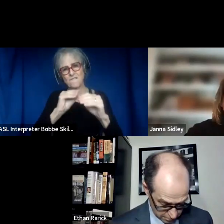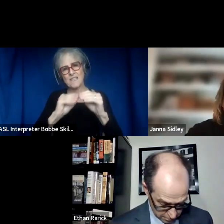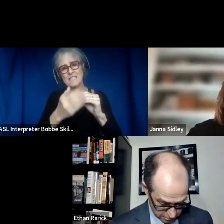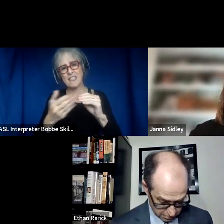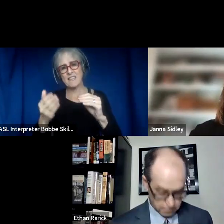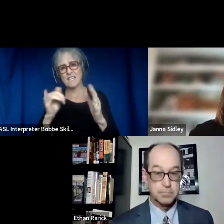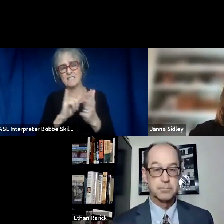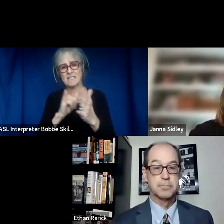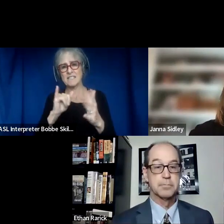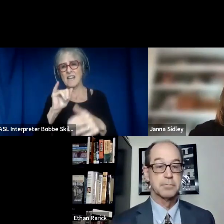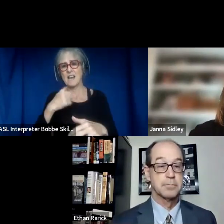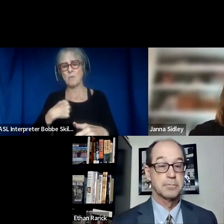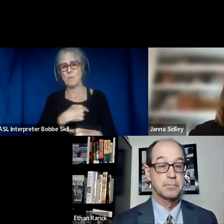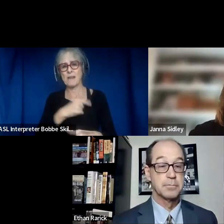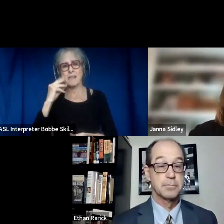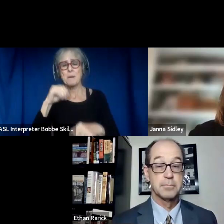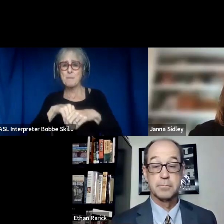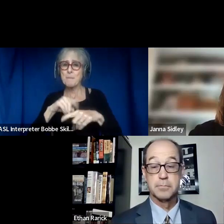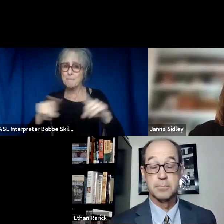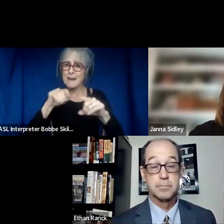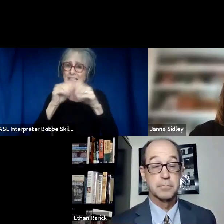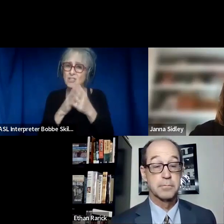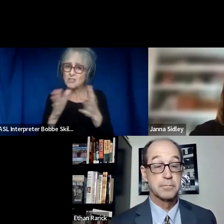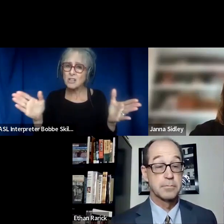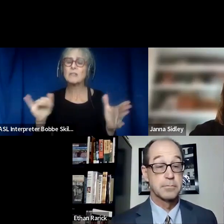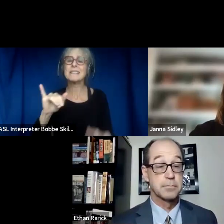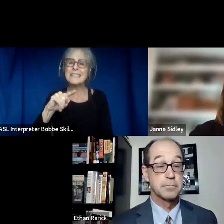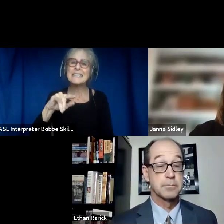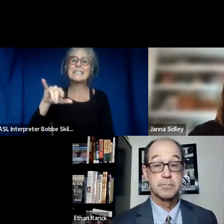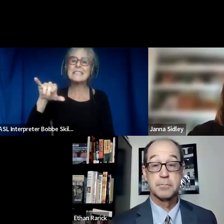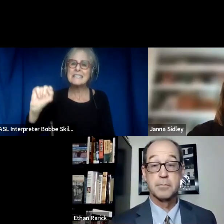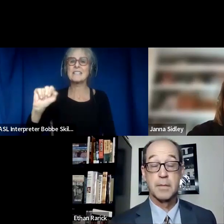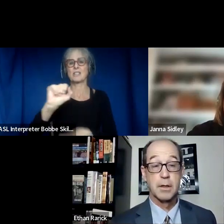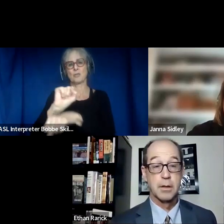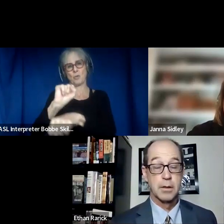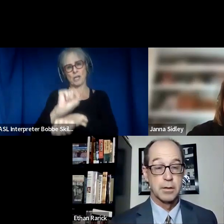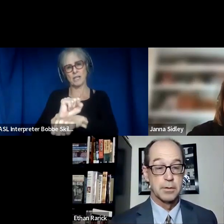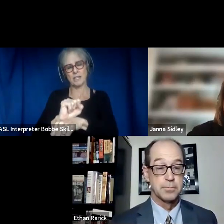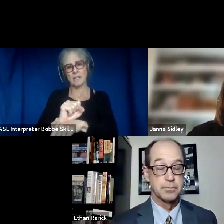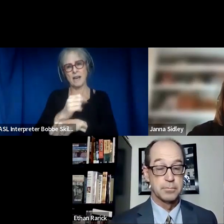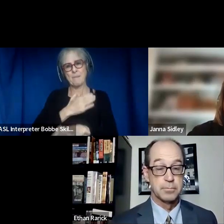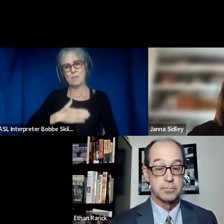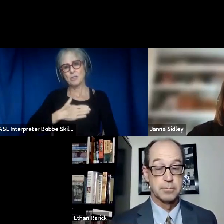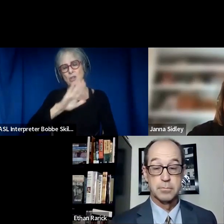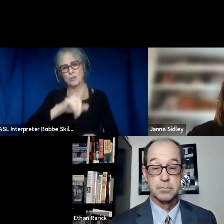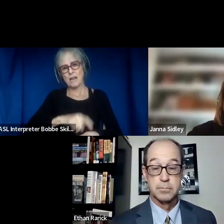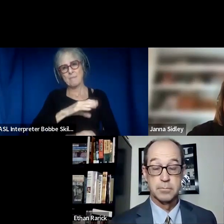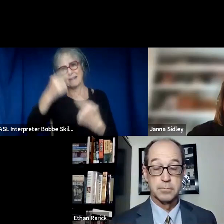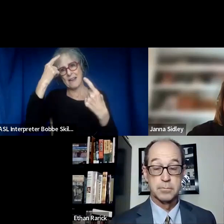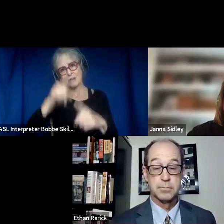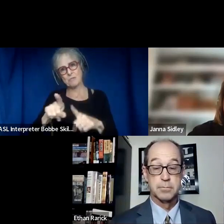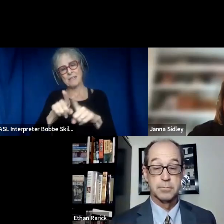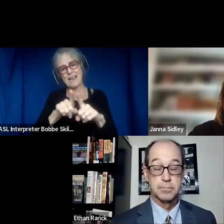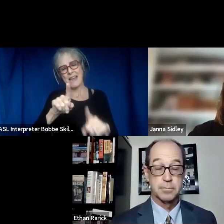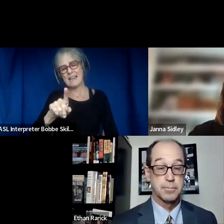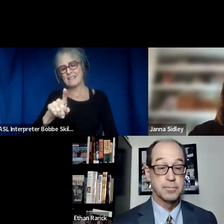that we're experiencing, but overall it is working. So I appreciate your time, and I do agree, as Mr. Carruthers said, just work